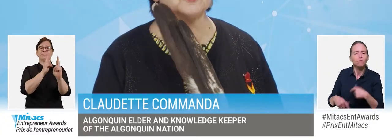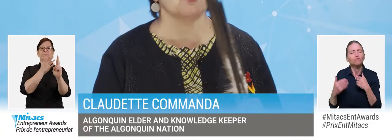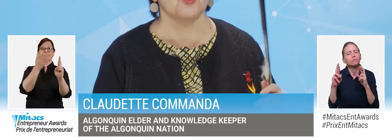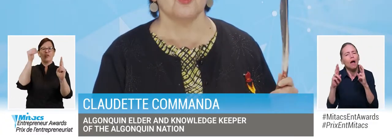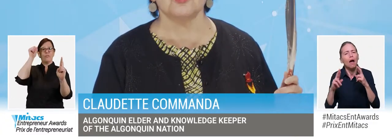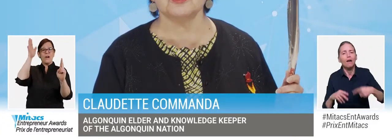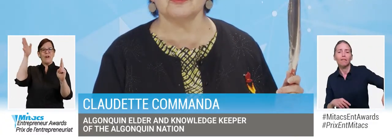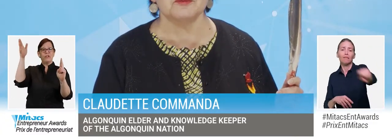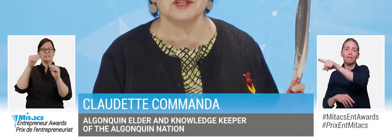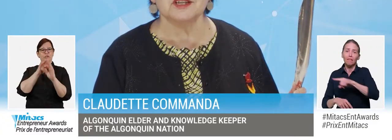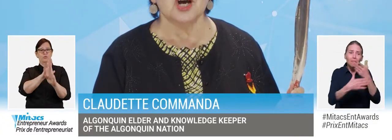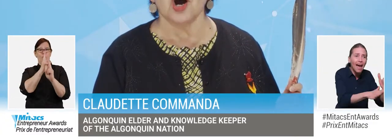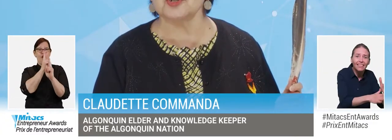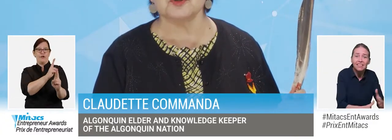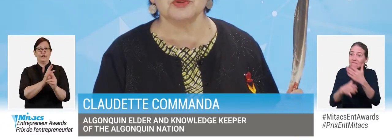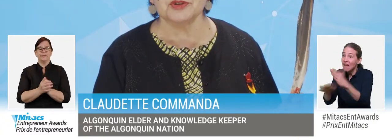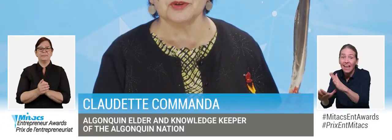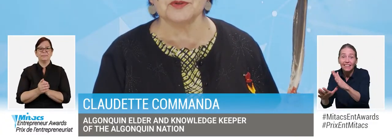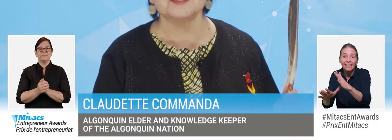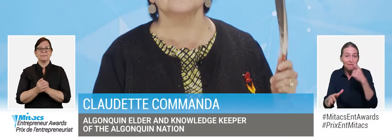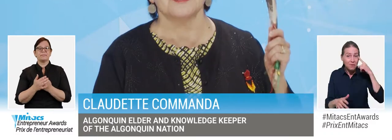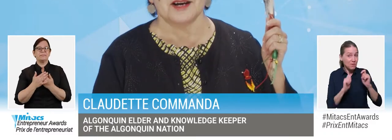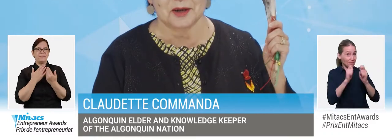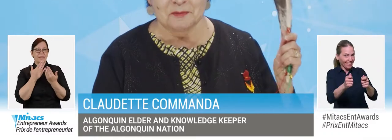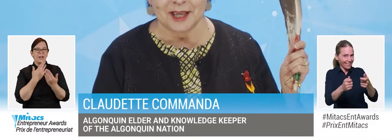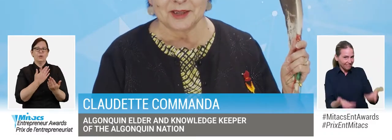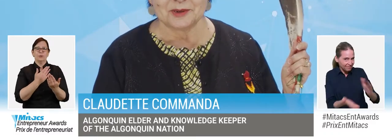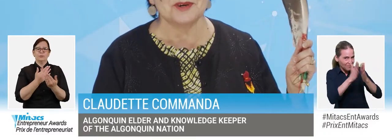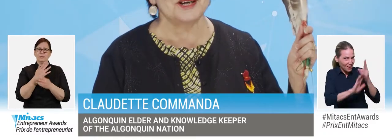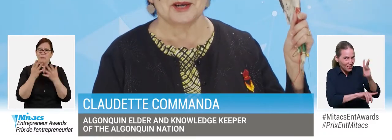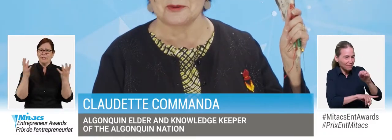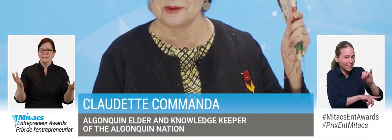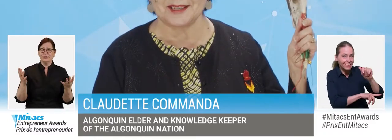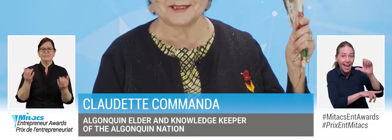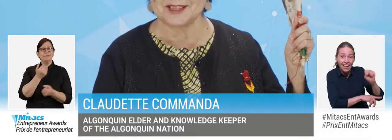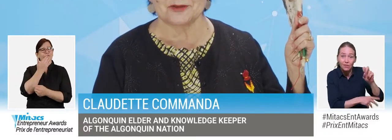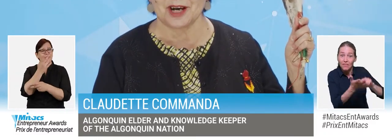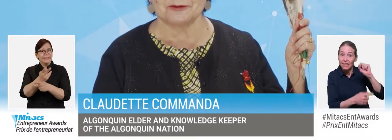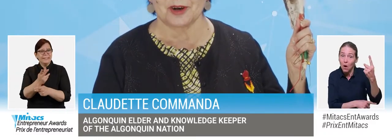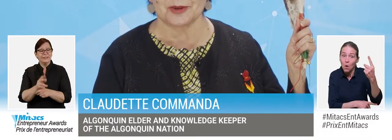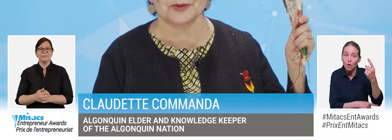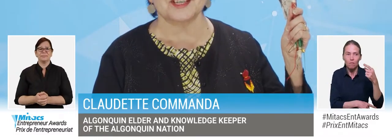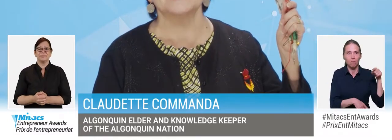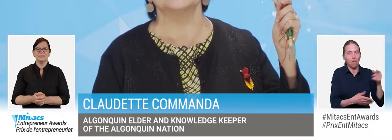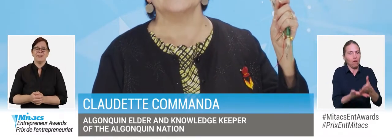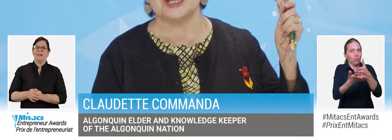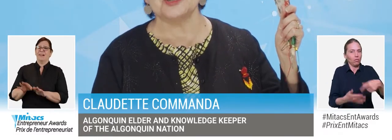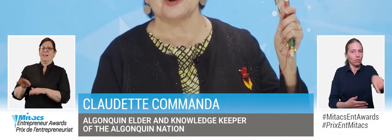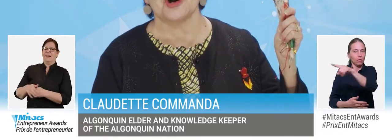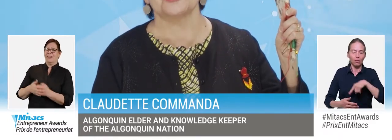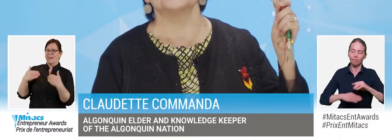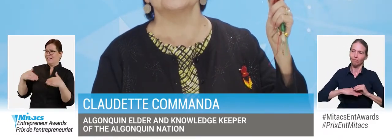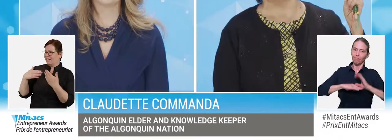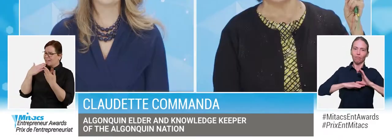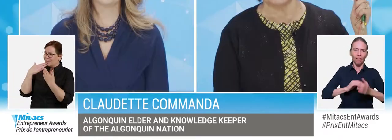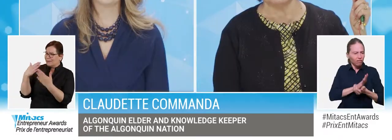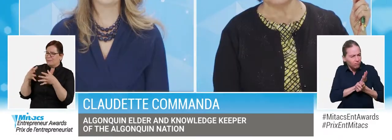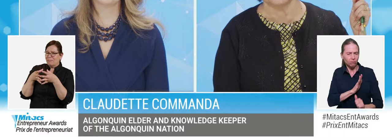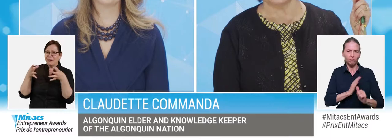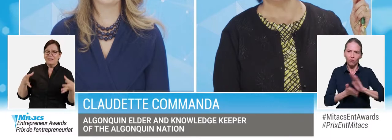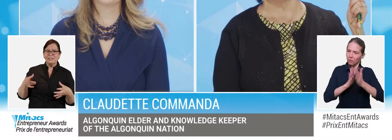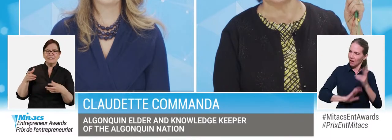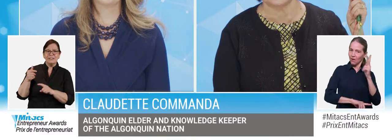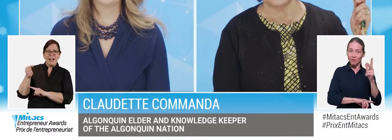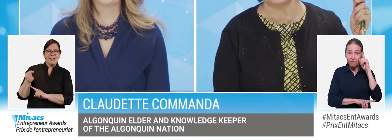Thank you to all the women entrepreneurs. I commend you and I raise these grandfathers in your honor.